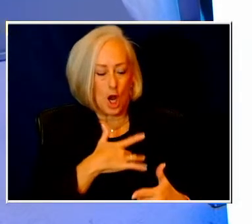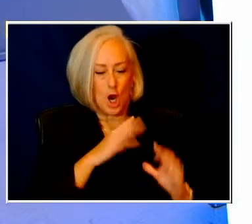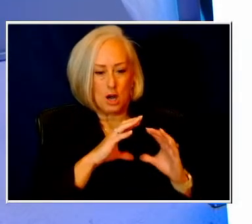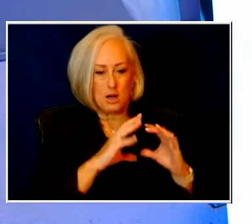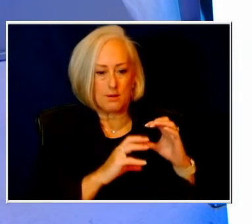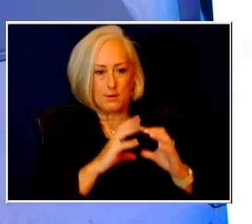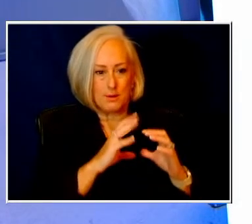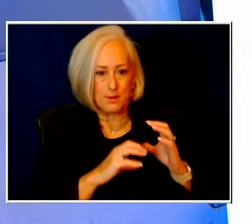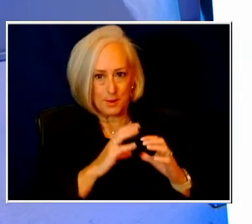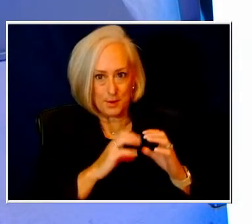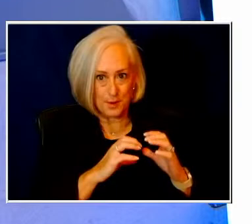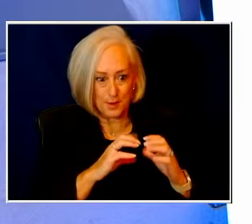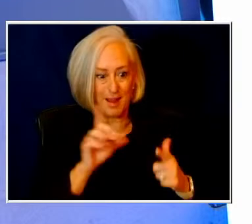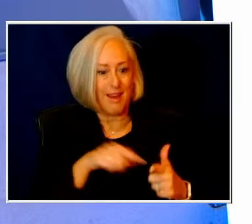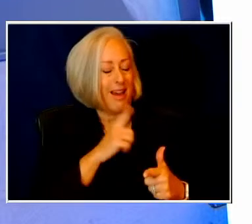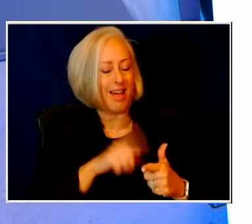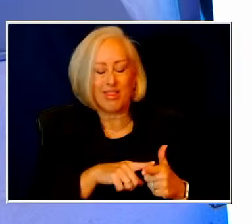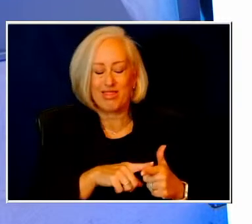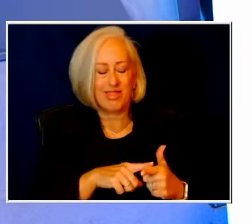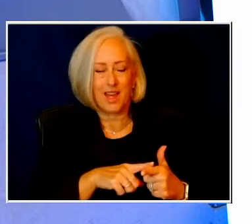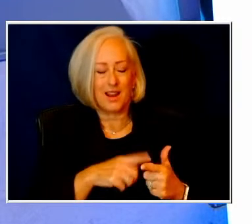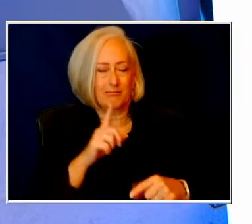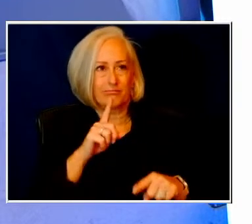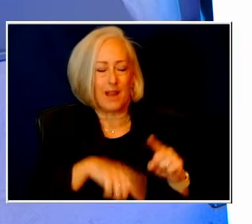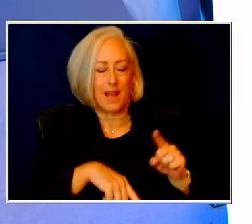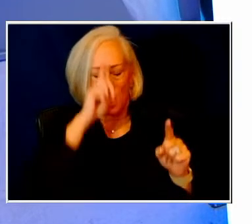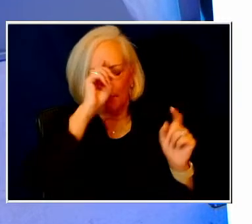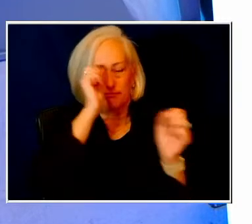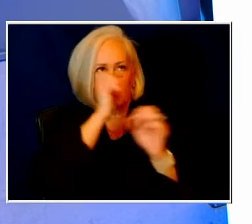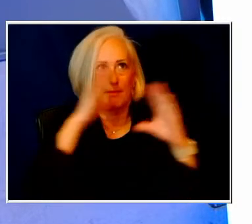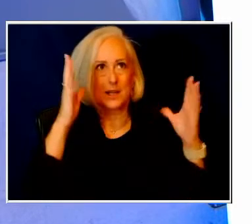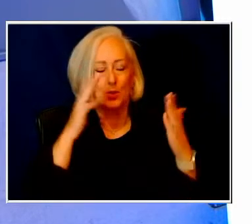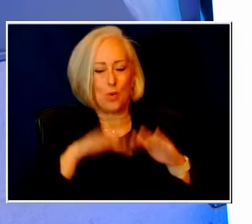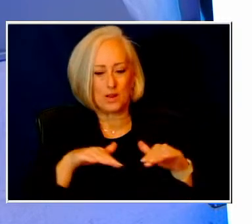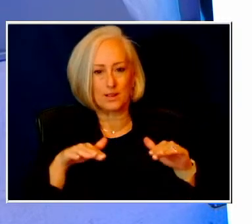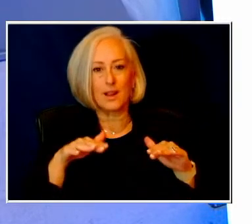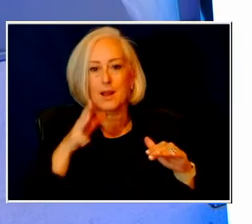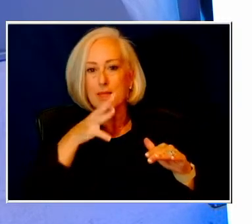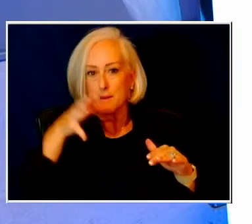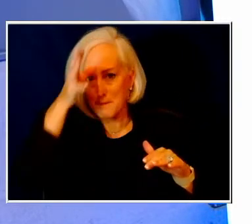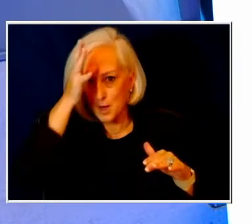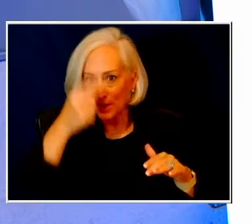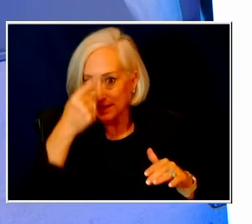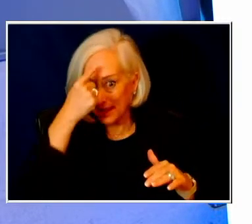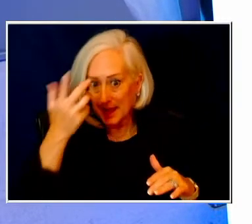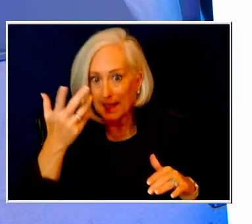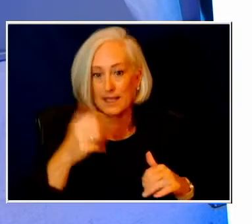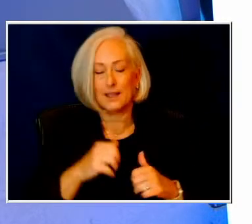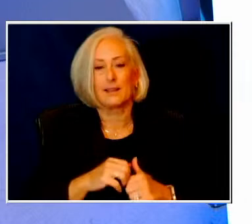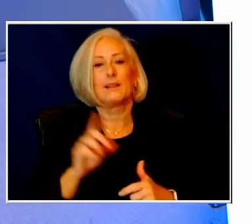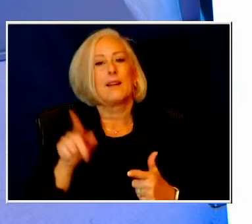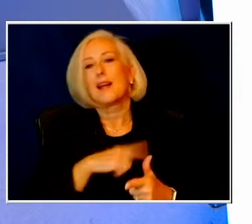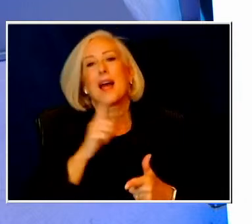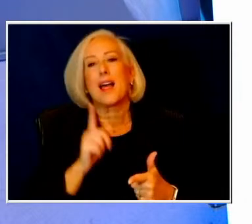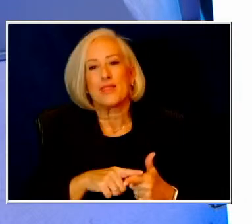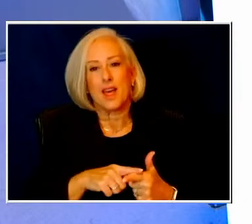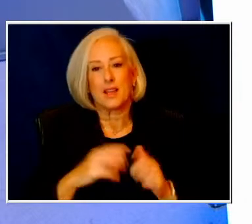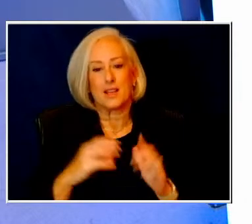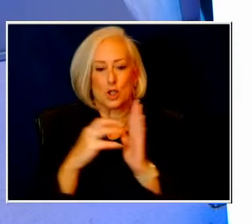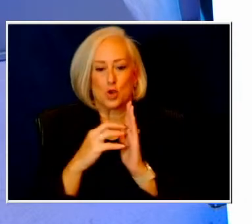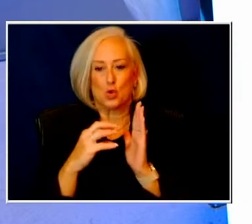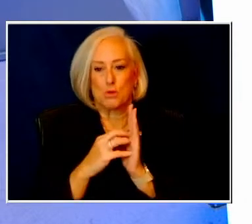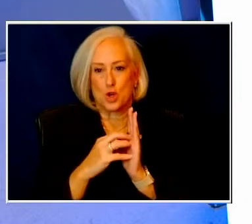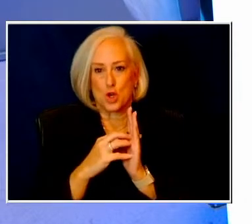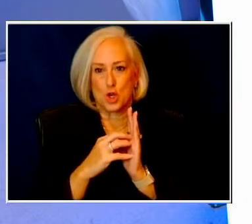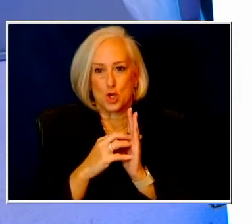are thinking. And now you're at Children's Mercy, and Dr. Garcia is we're talking about a tumor at the